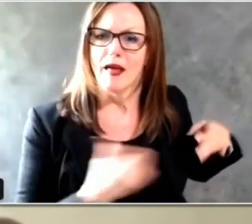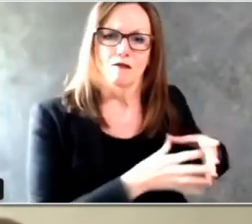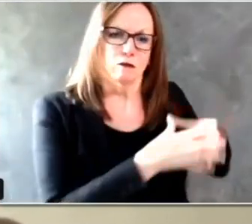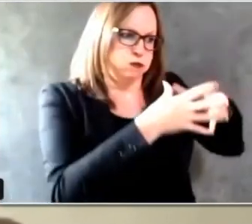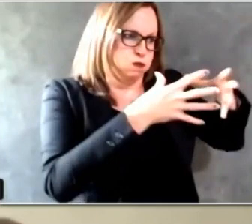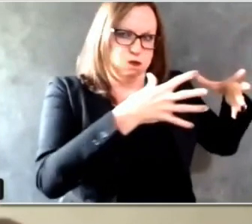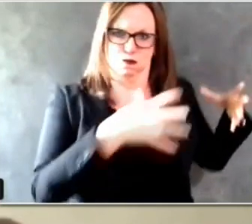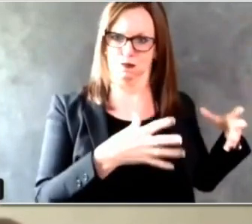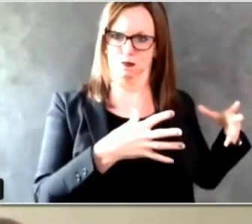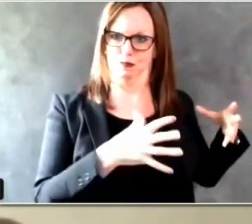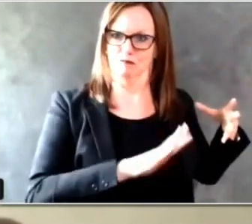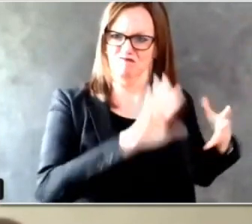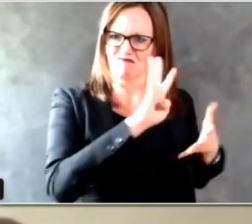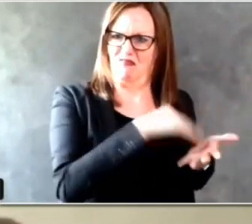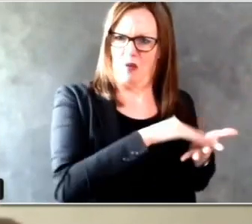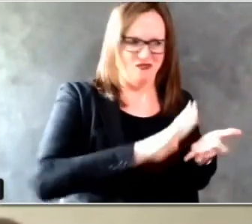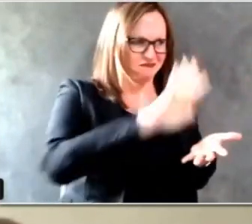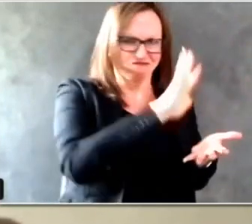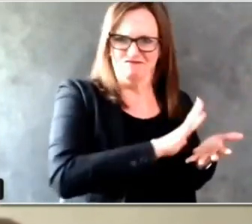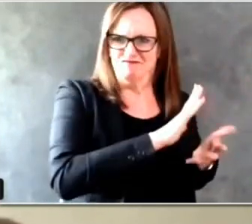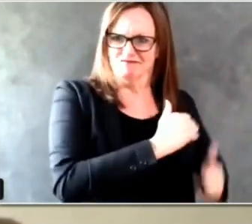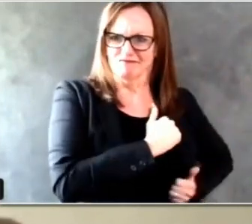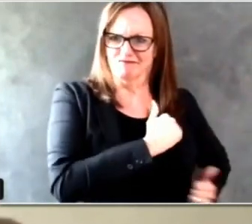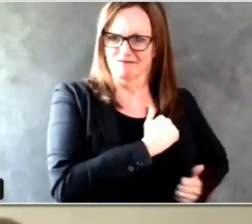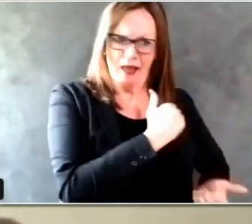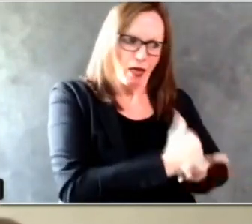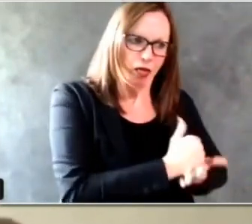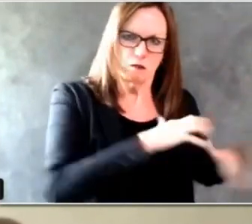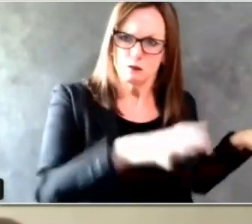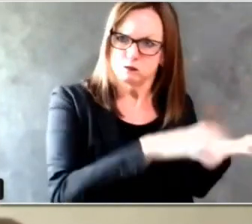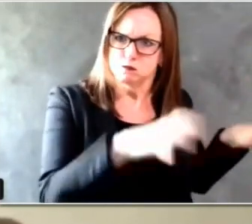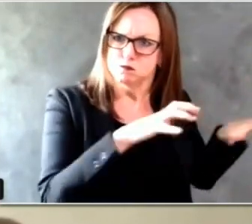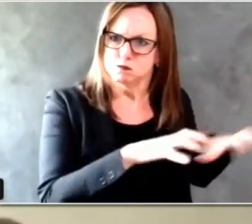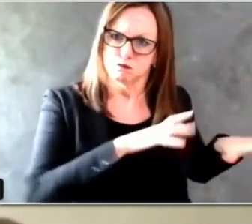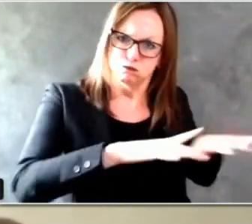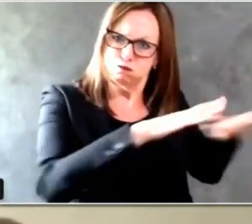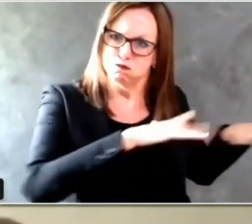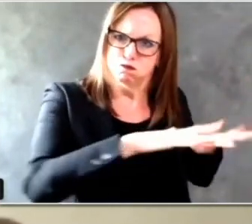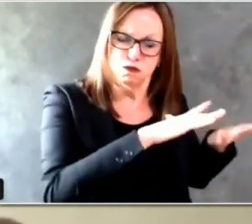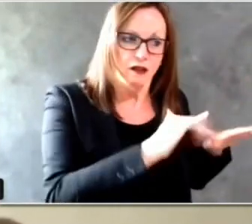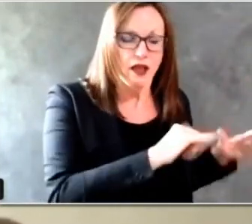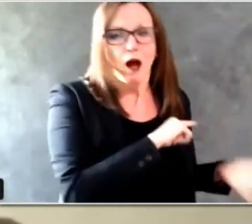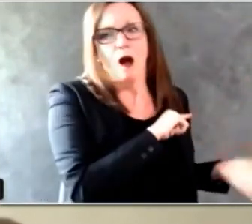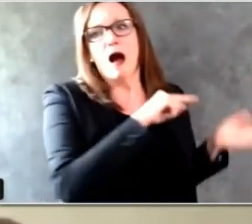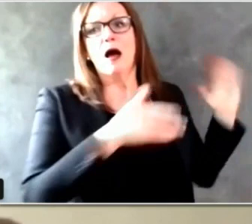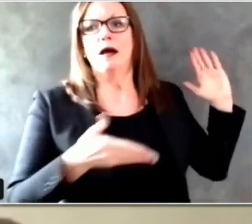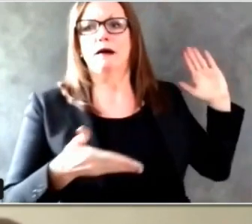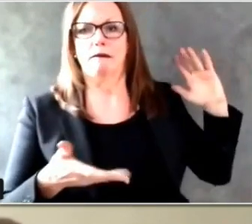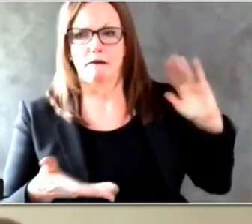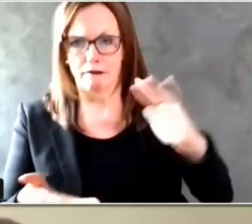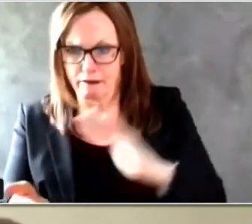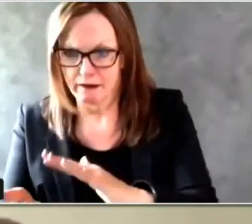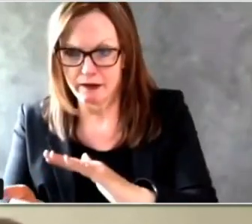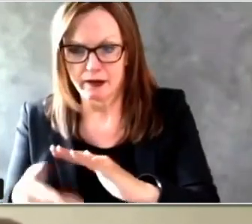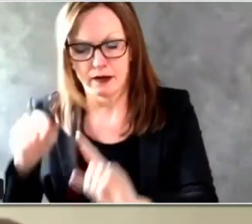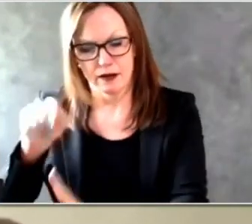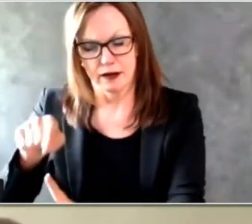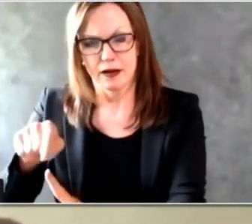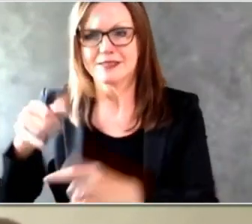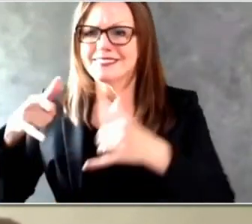we are, after all, your neighbors. We're invested in Wisconsin because we live and work in the same communities which we